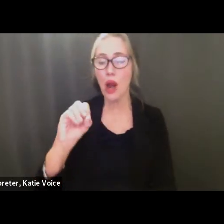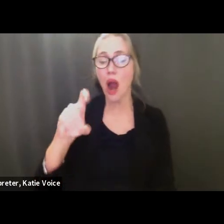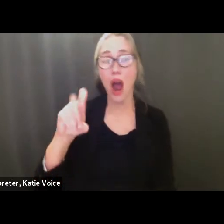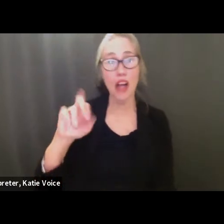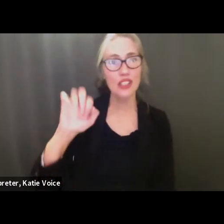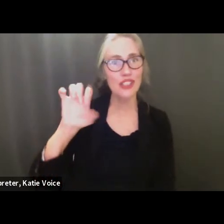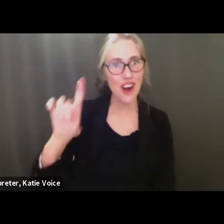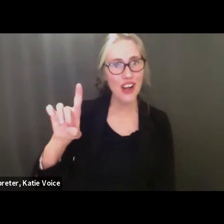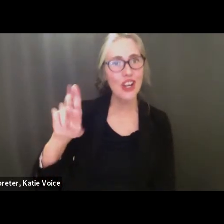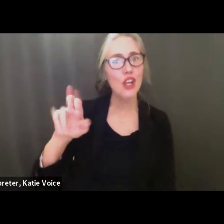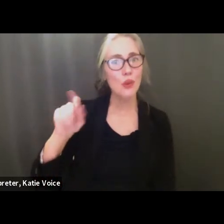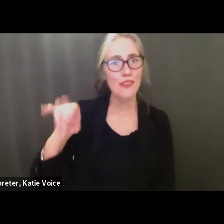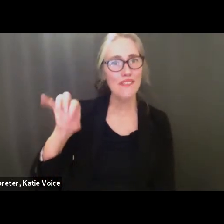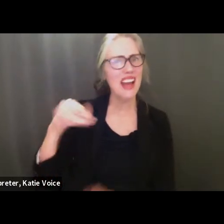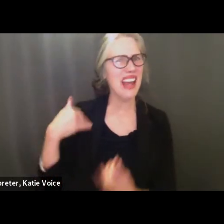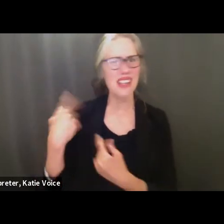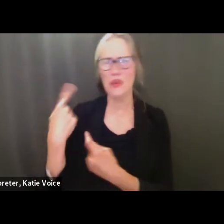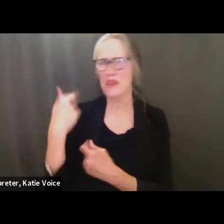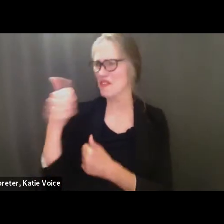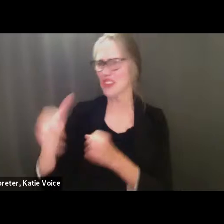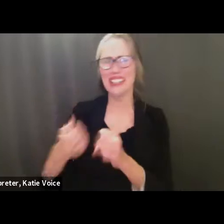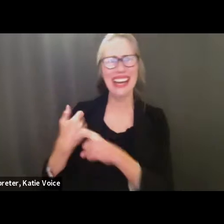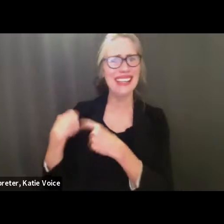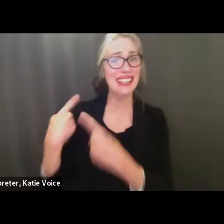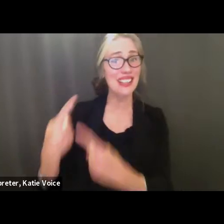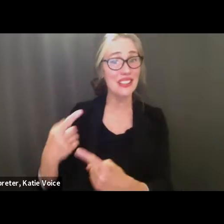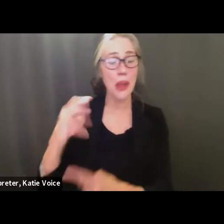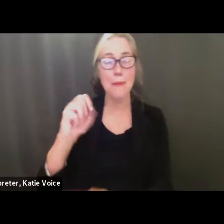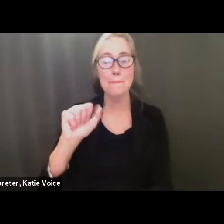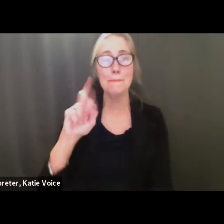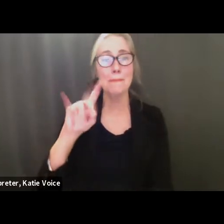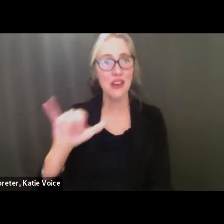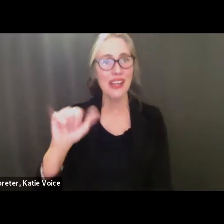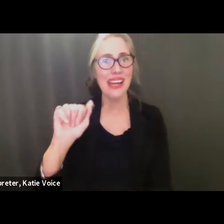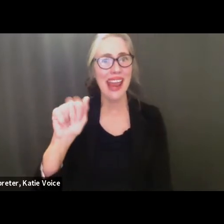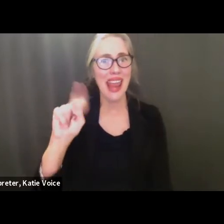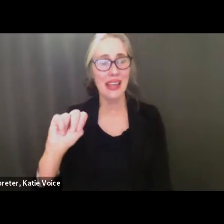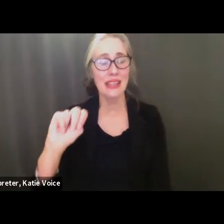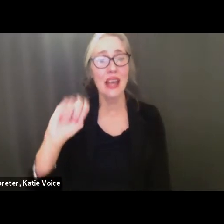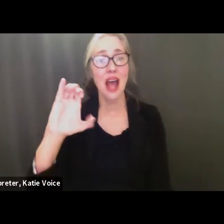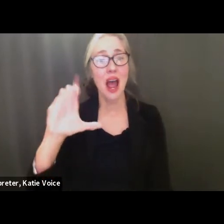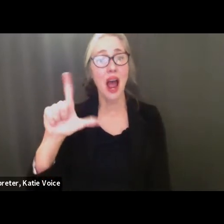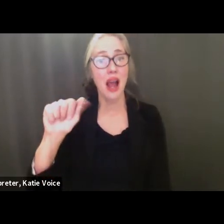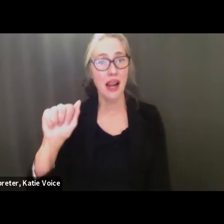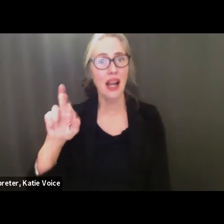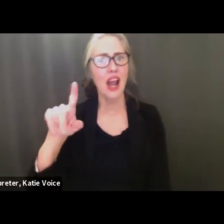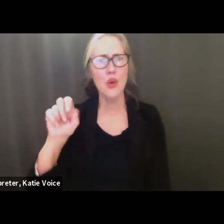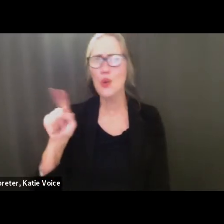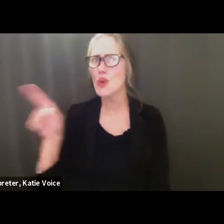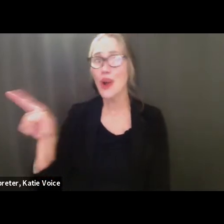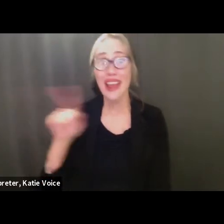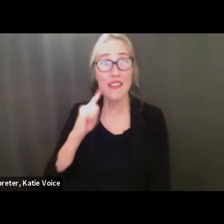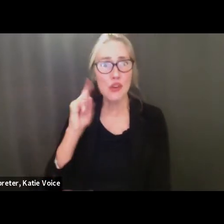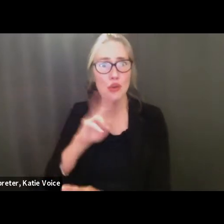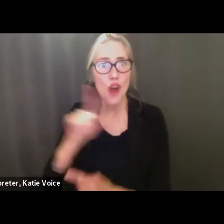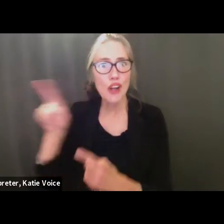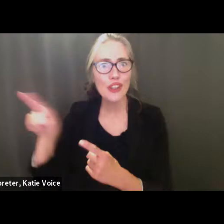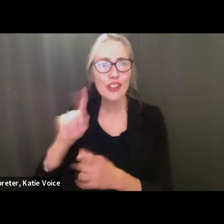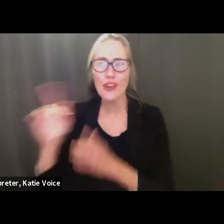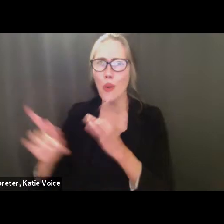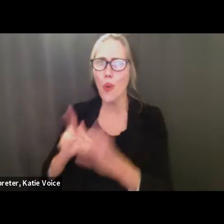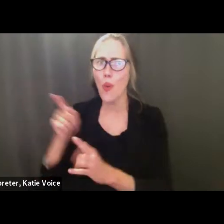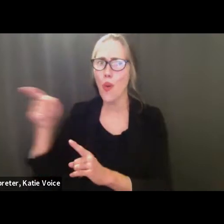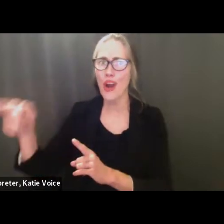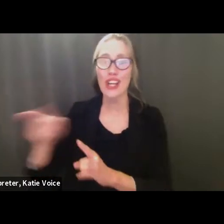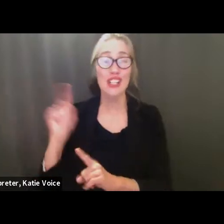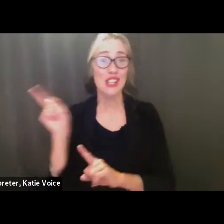for the last 10 years. Miss Marianne LaRue, if anyone wants to talk with her, she's quite enthusiastic. She went to UCSB.